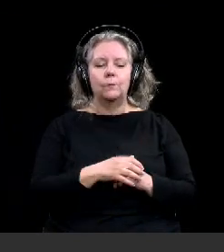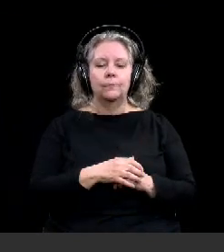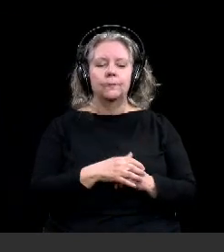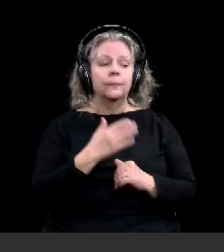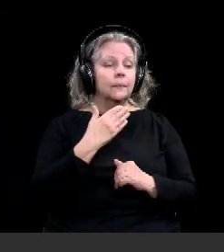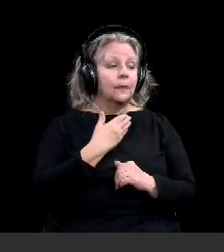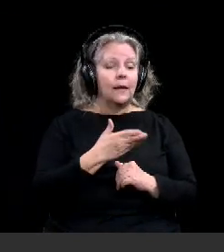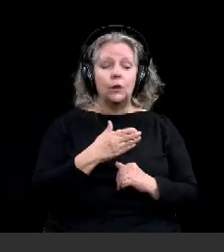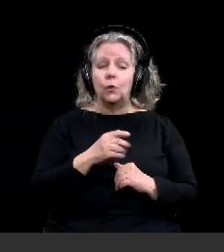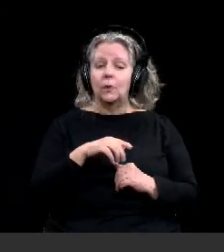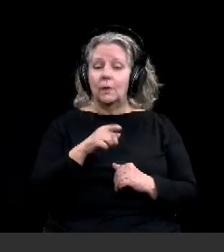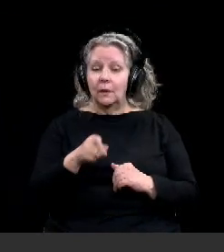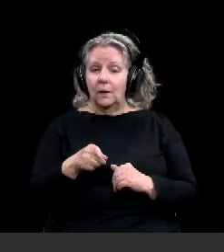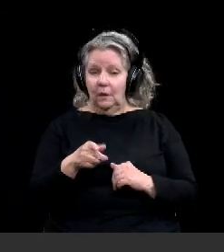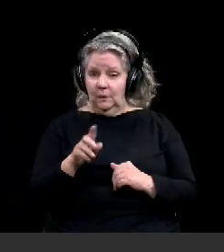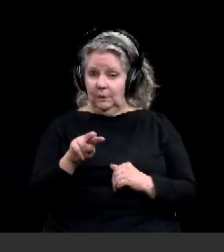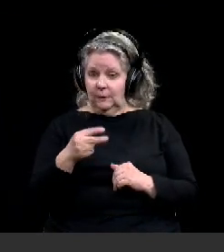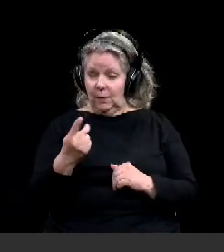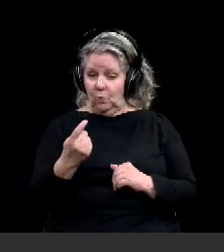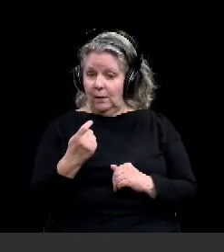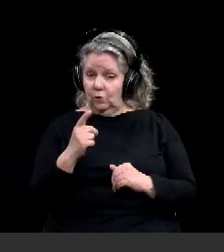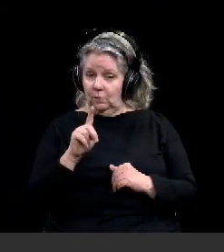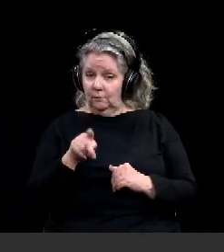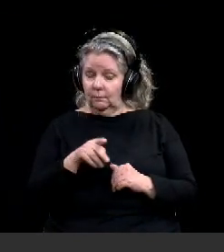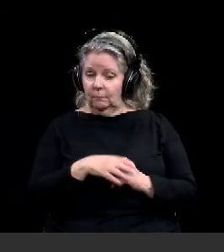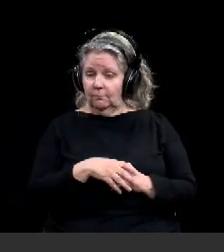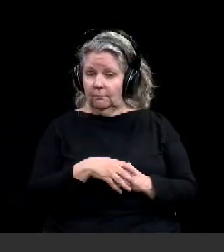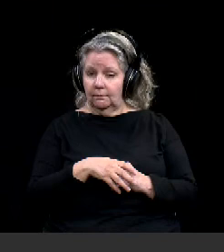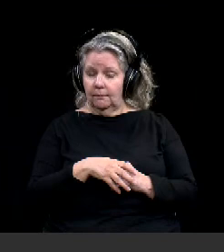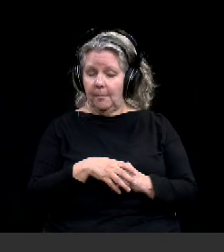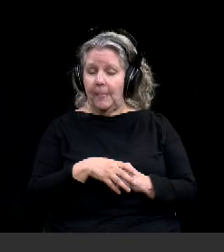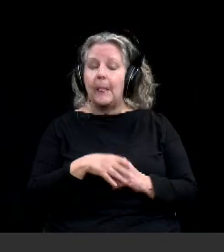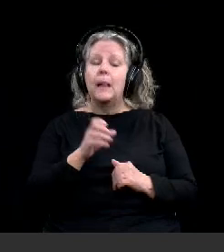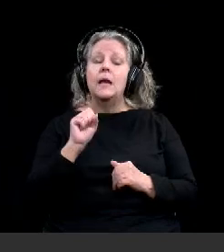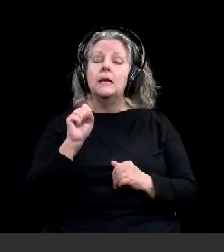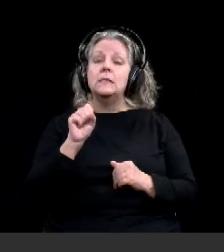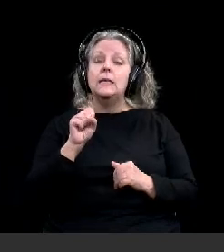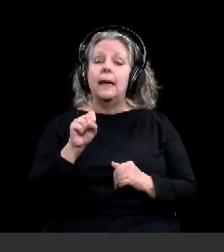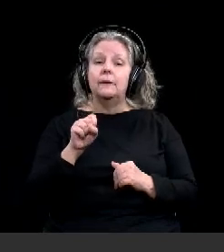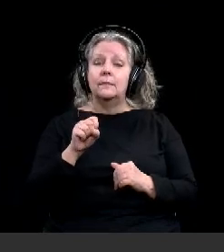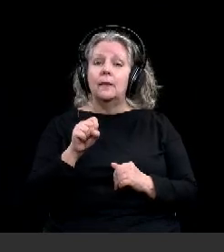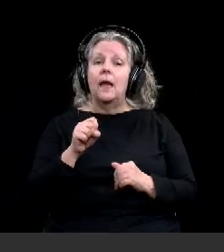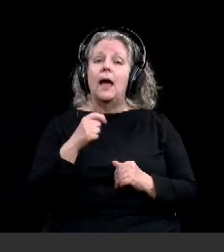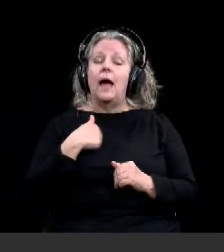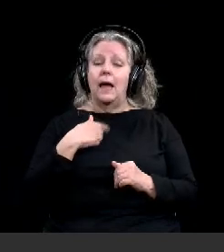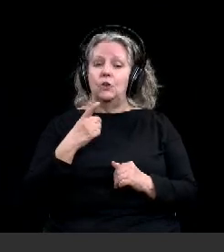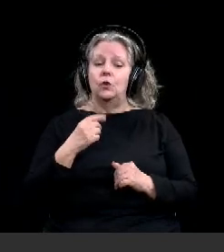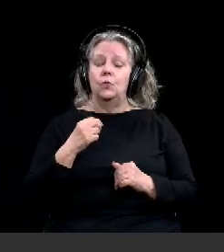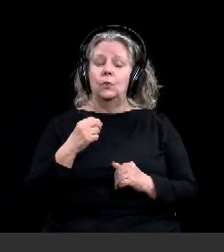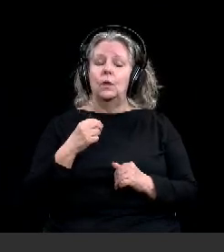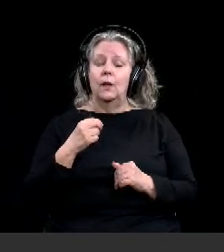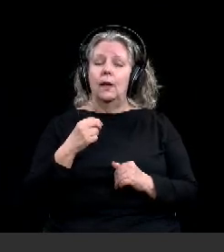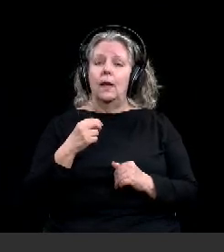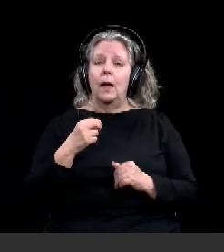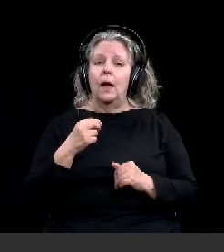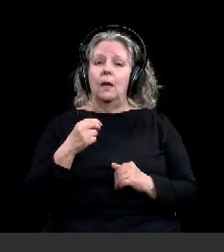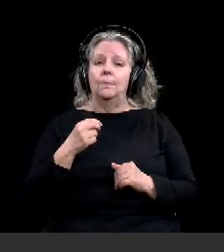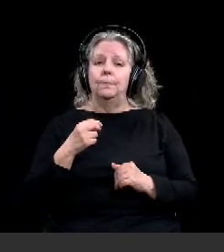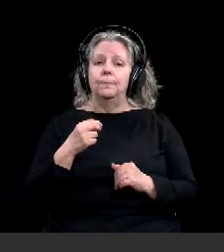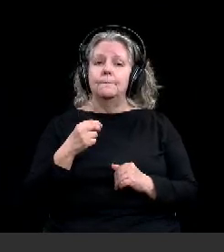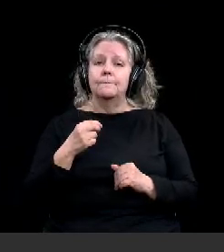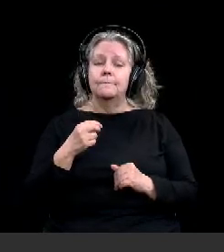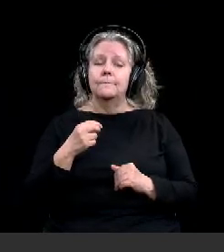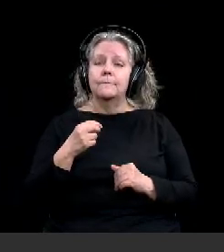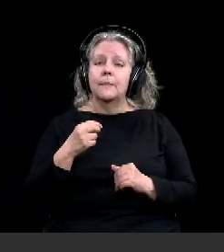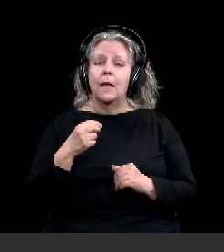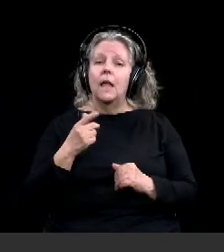10? Yes, I do. So this was a little bit addressed earlier, but we know there are still a lot of people that are having a